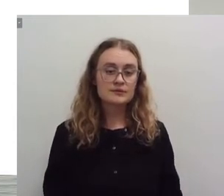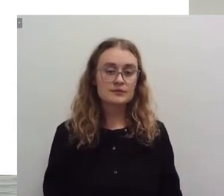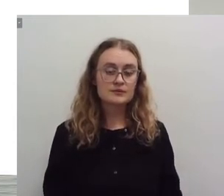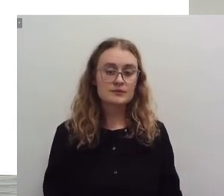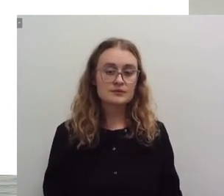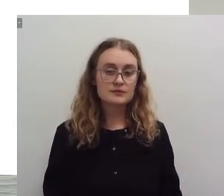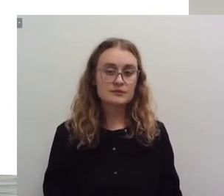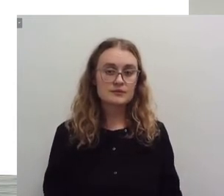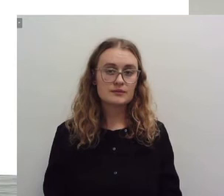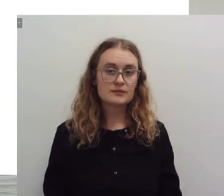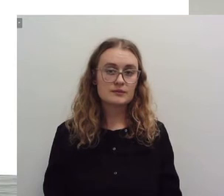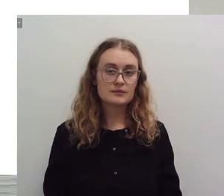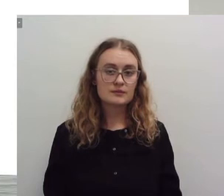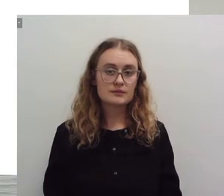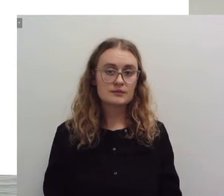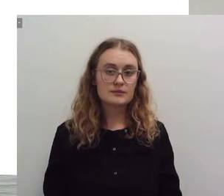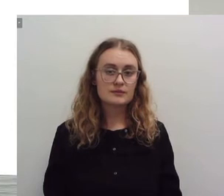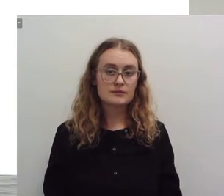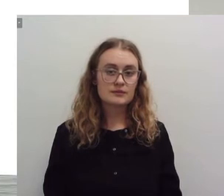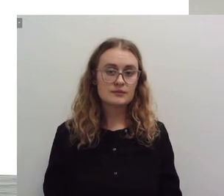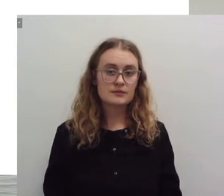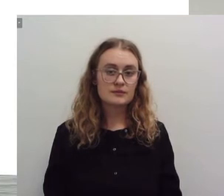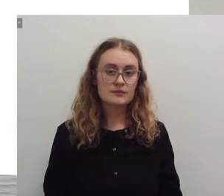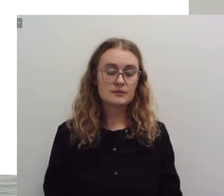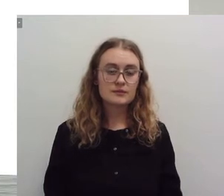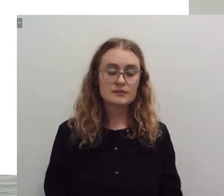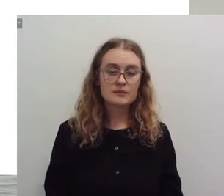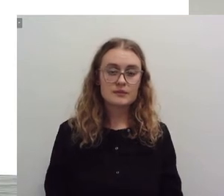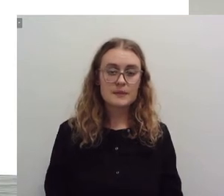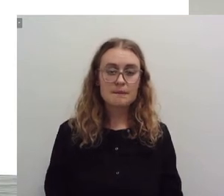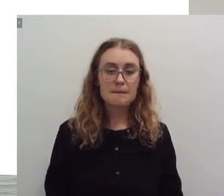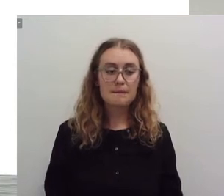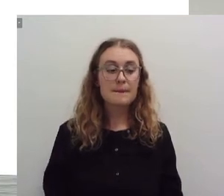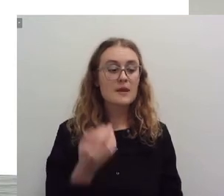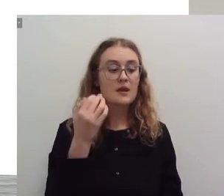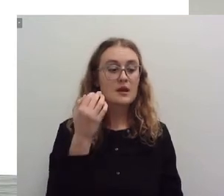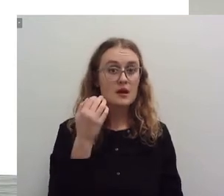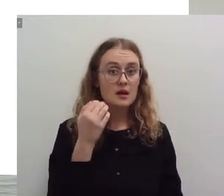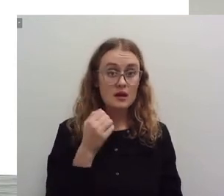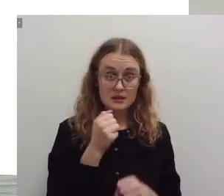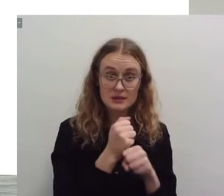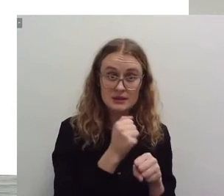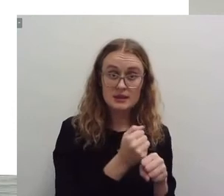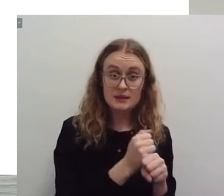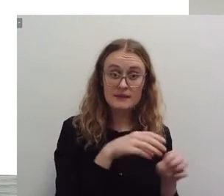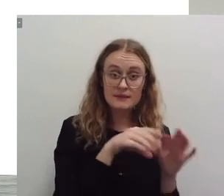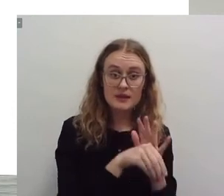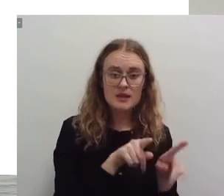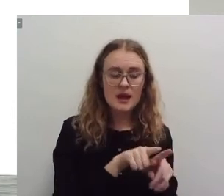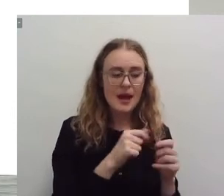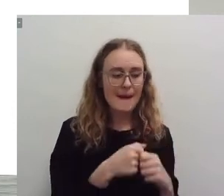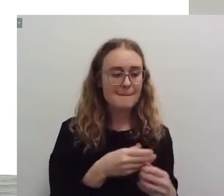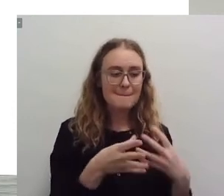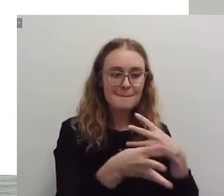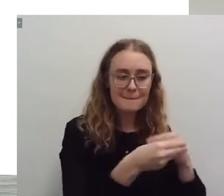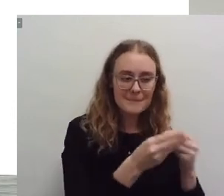different kinds of resistance. Always when we want to achieve change, that can lead to meet resistance. And I'm curious, you're working